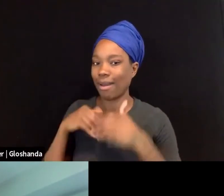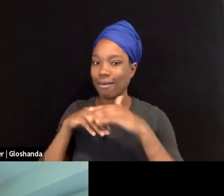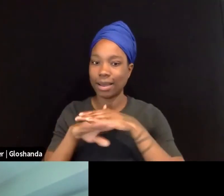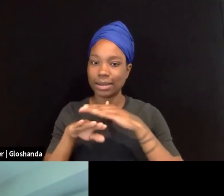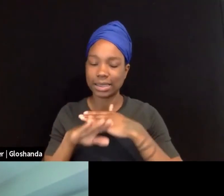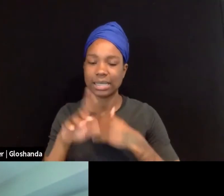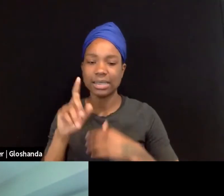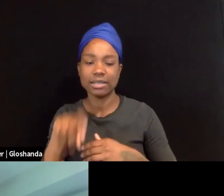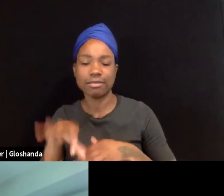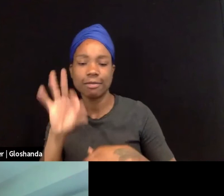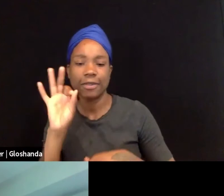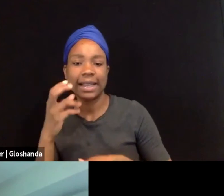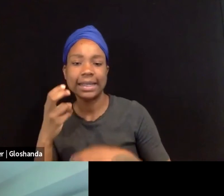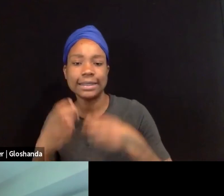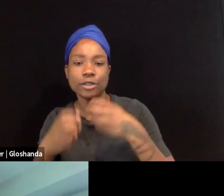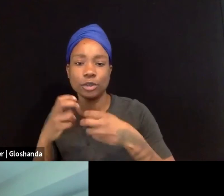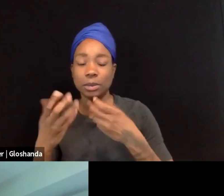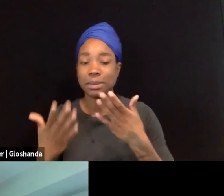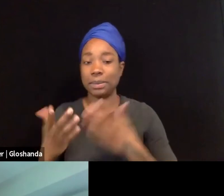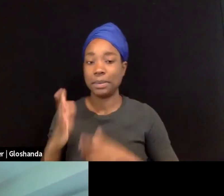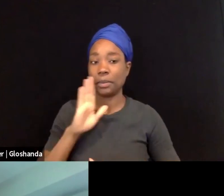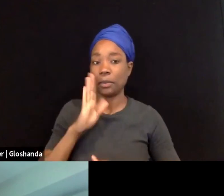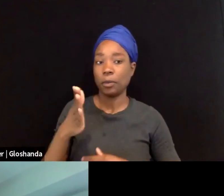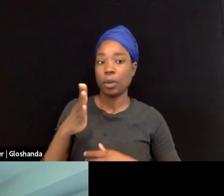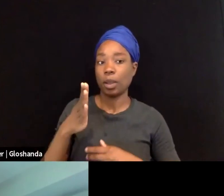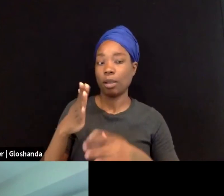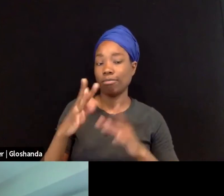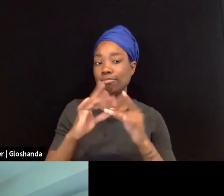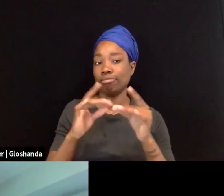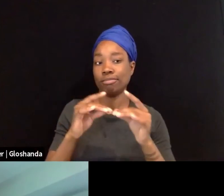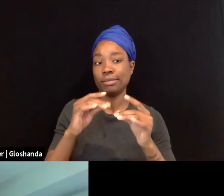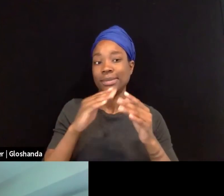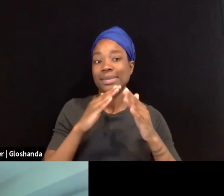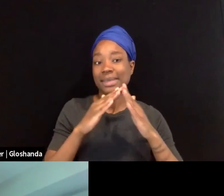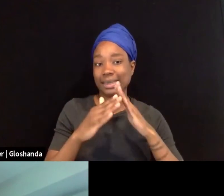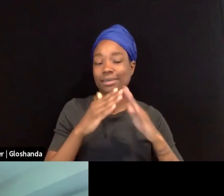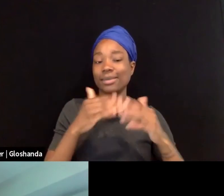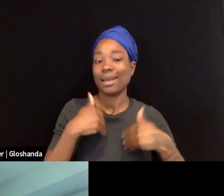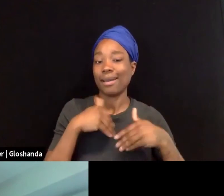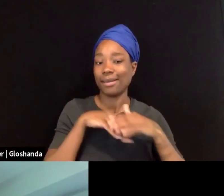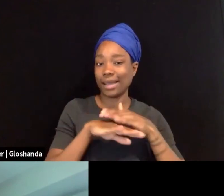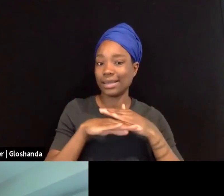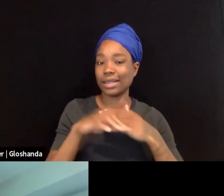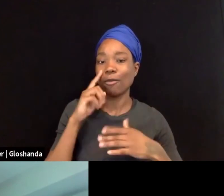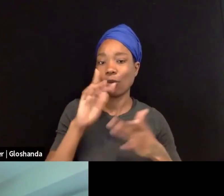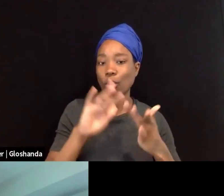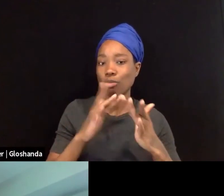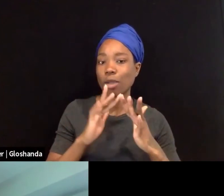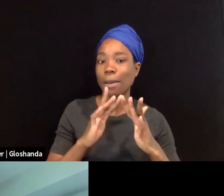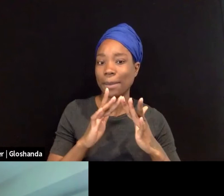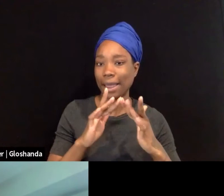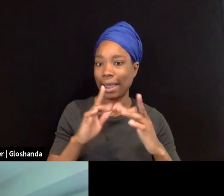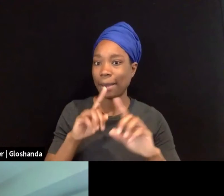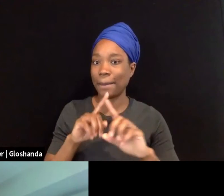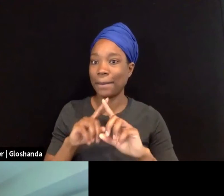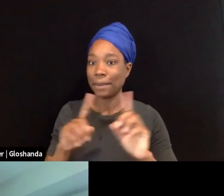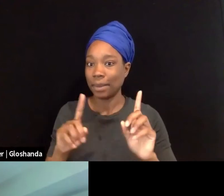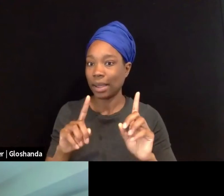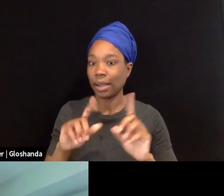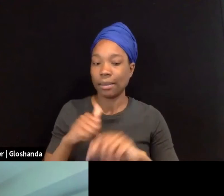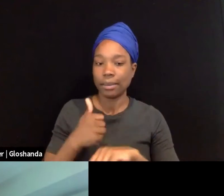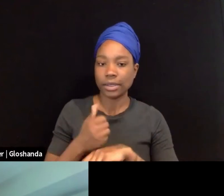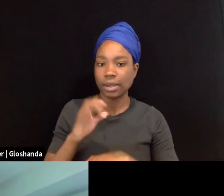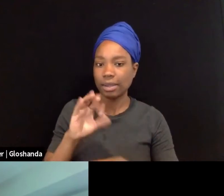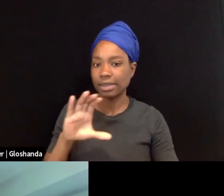might say that a town has access to broadband, but really the way the FCC builds maps, if